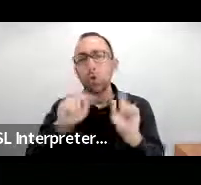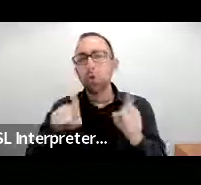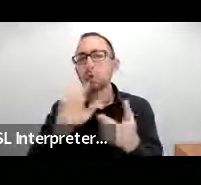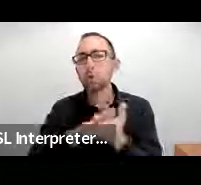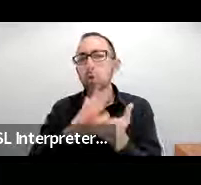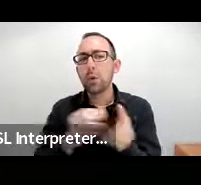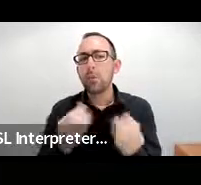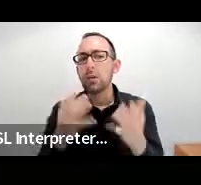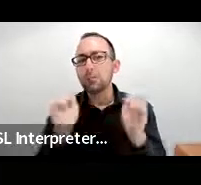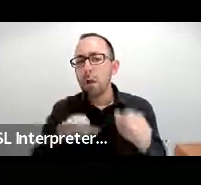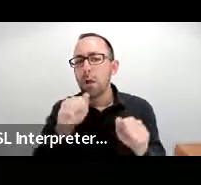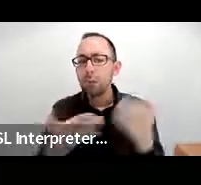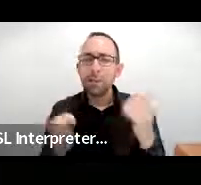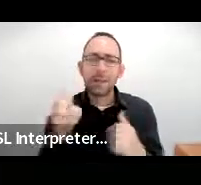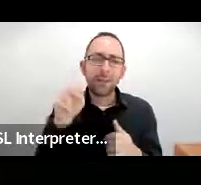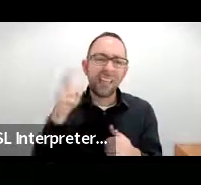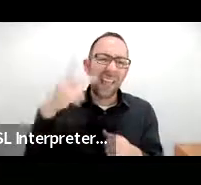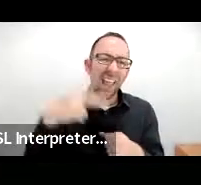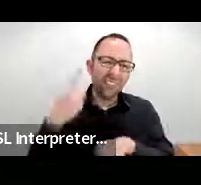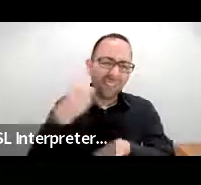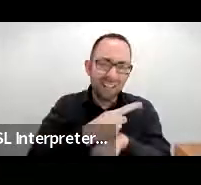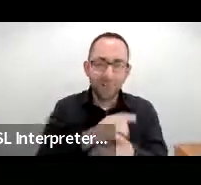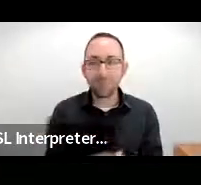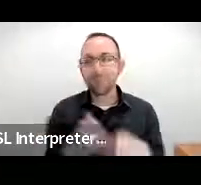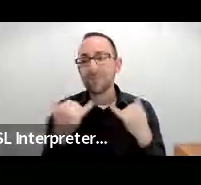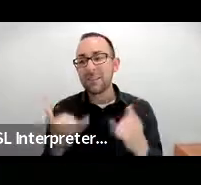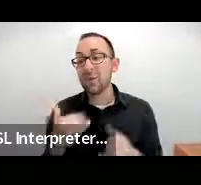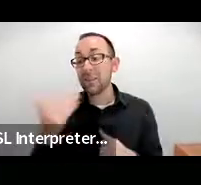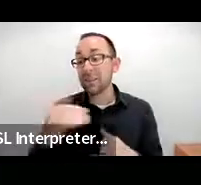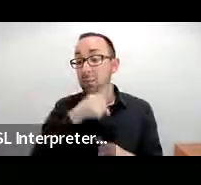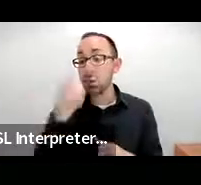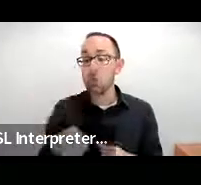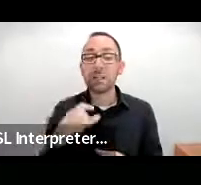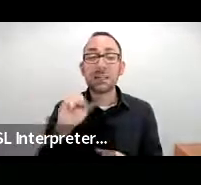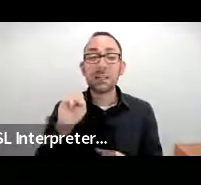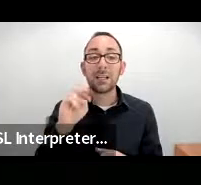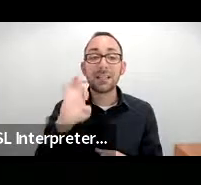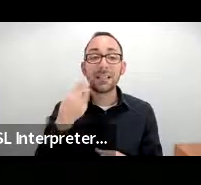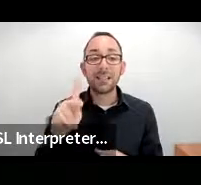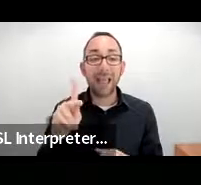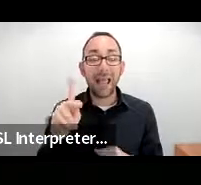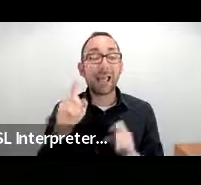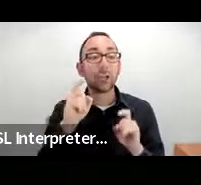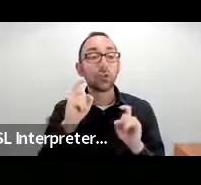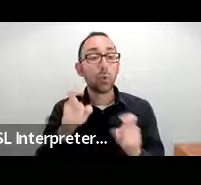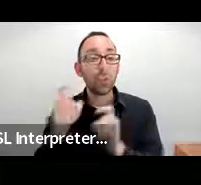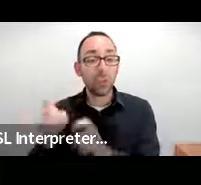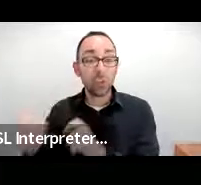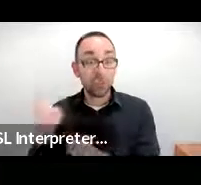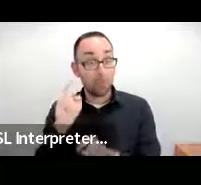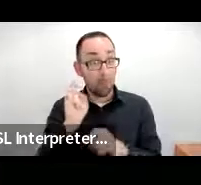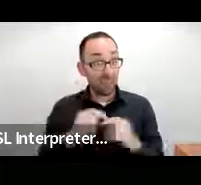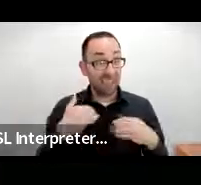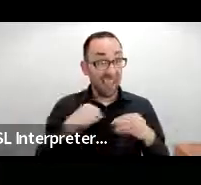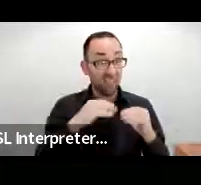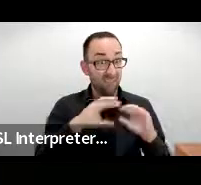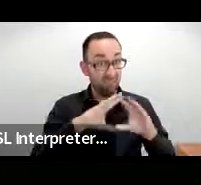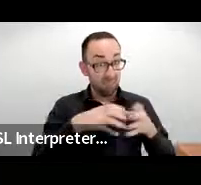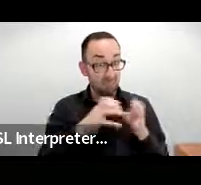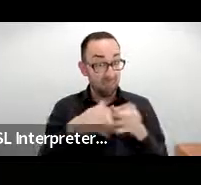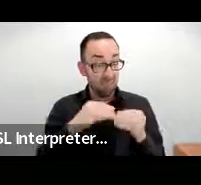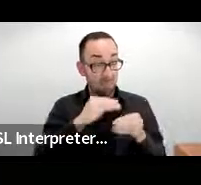Number 6, snack donations. Do snacks need to be prepackaged individually, or is it okay for parents